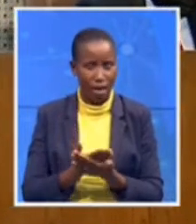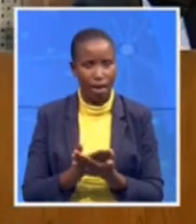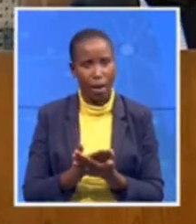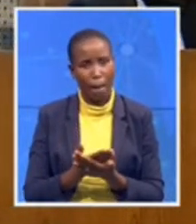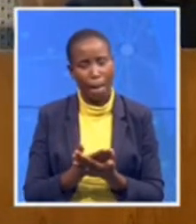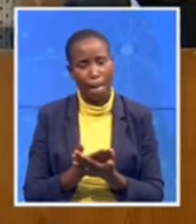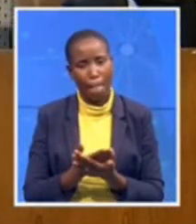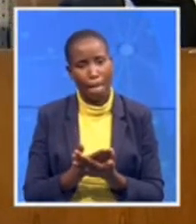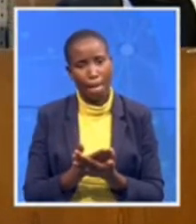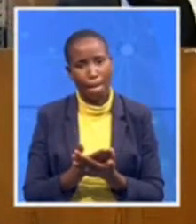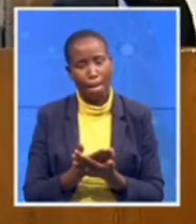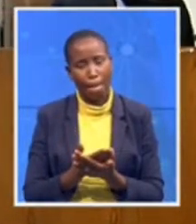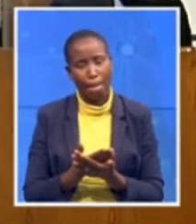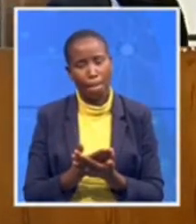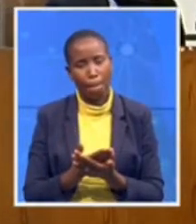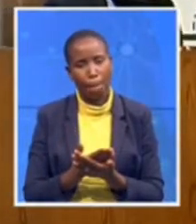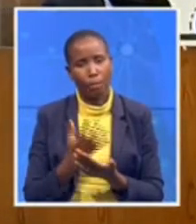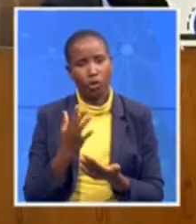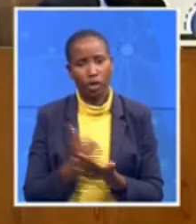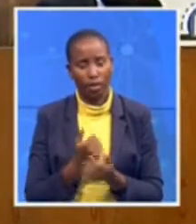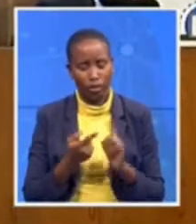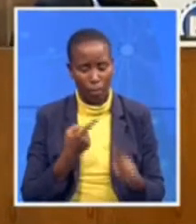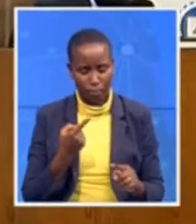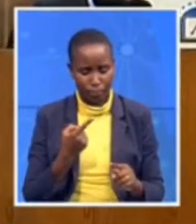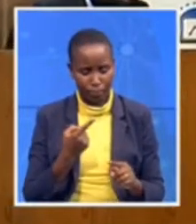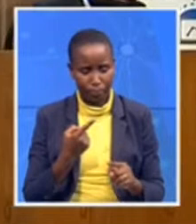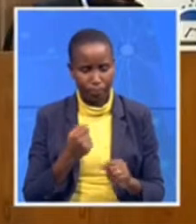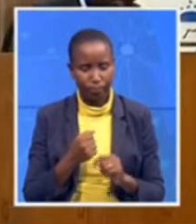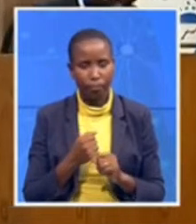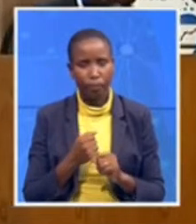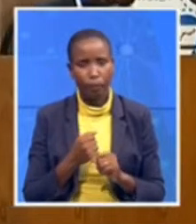the enforcement committee, then you've got